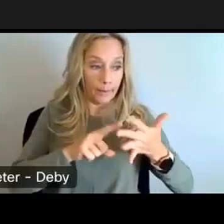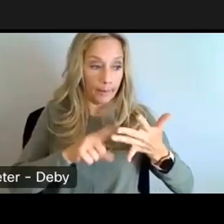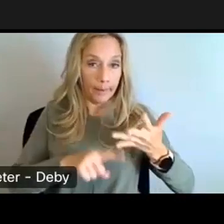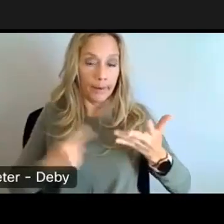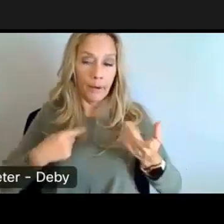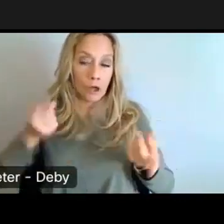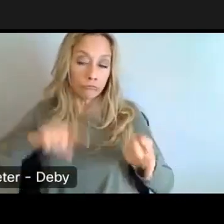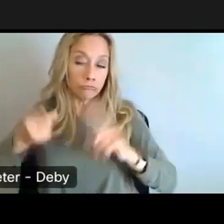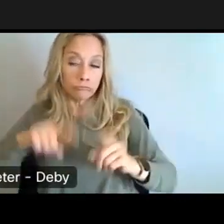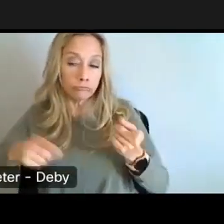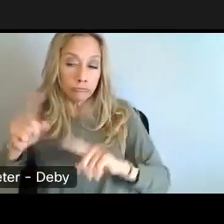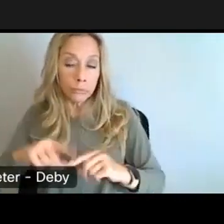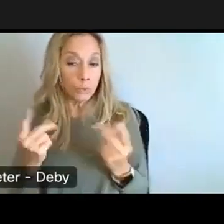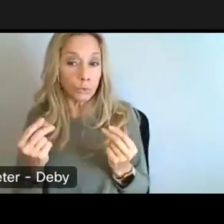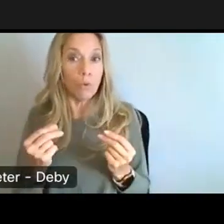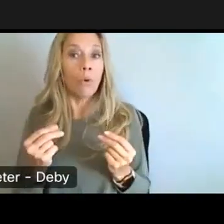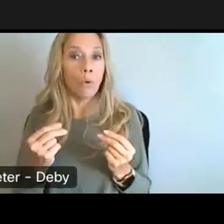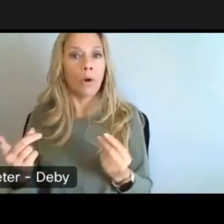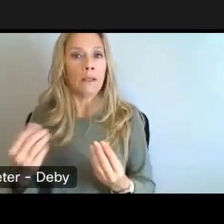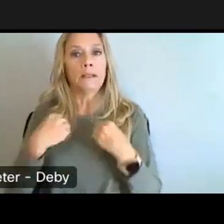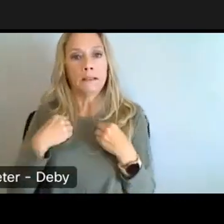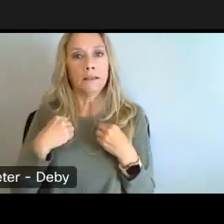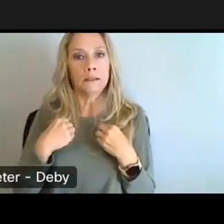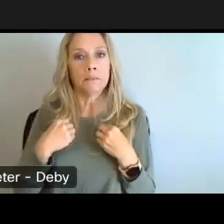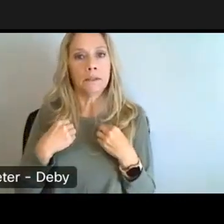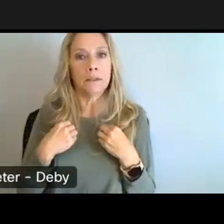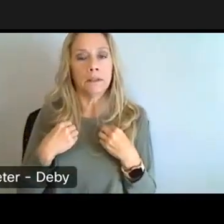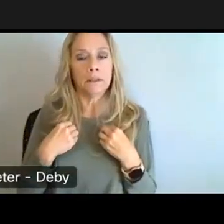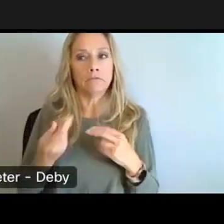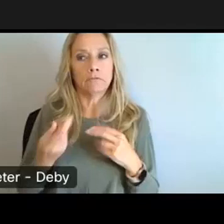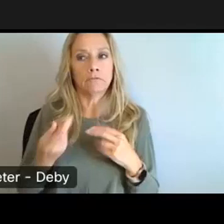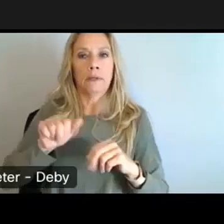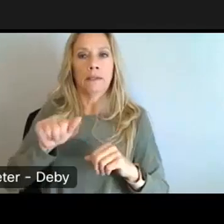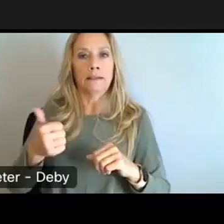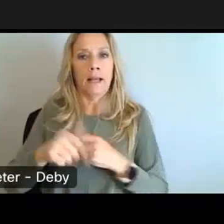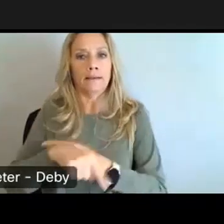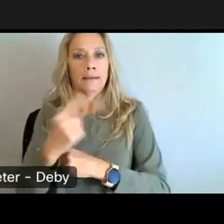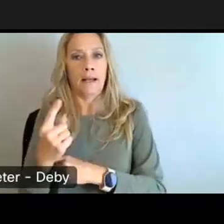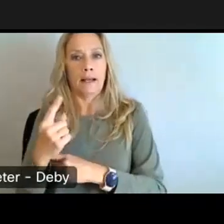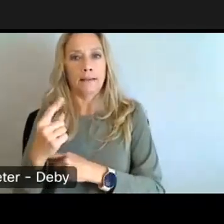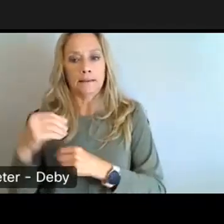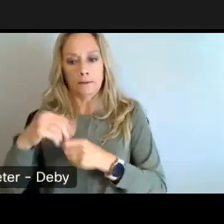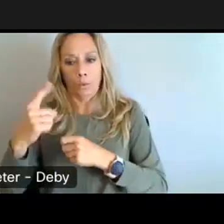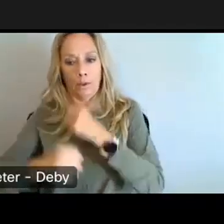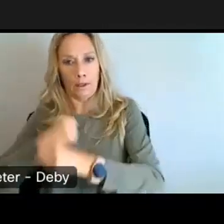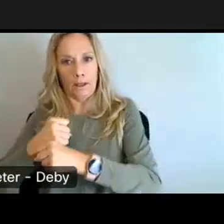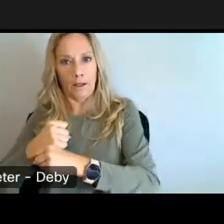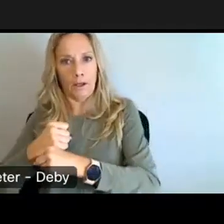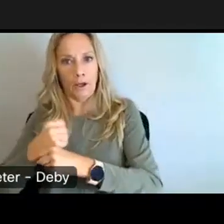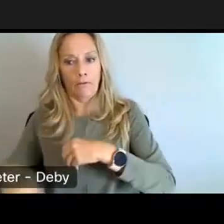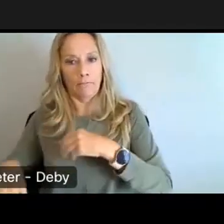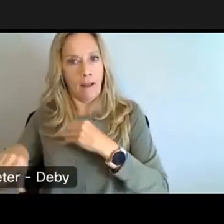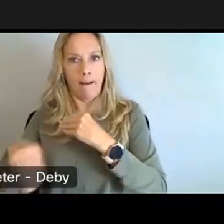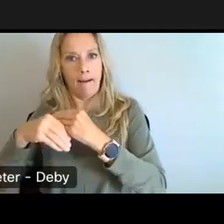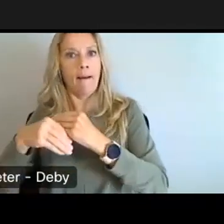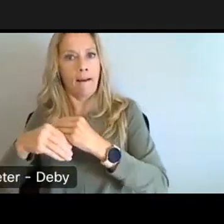of mitigated that was they gave me an extra 10 days a year, um, to make sure that all my medical things that I